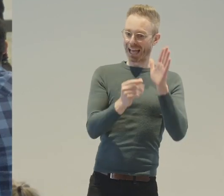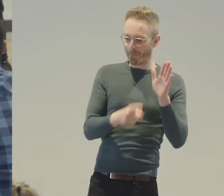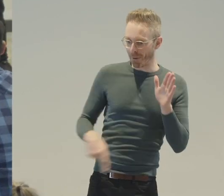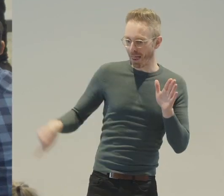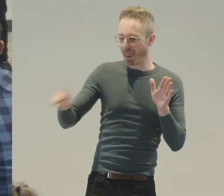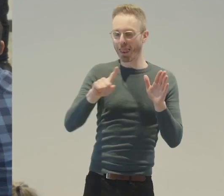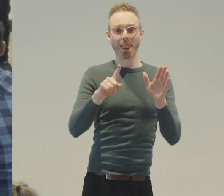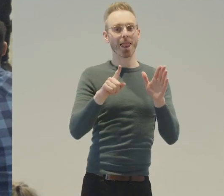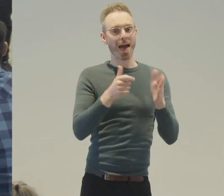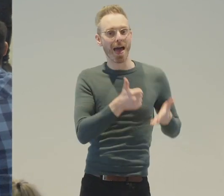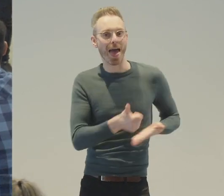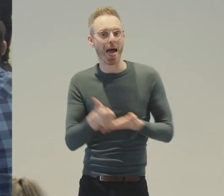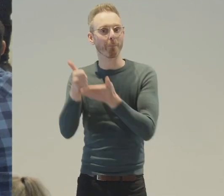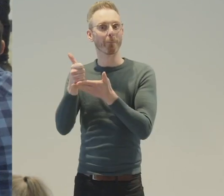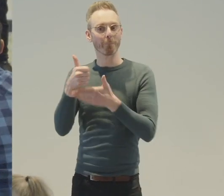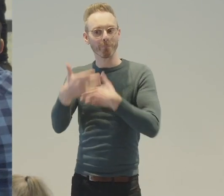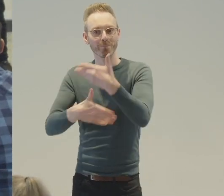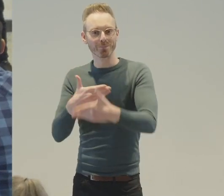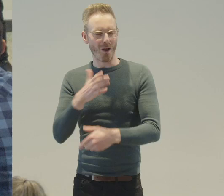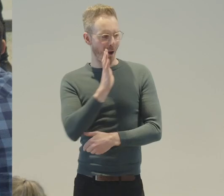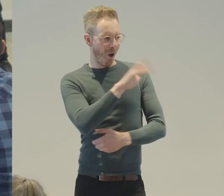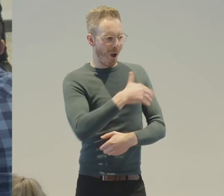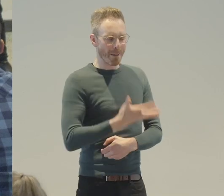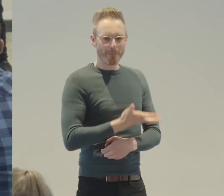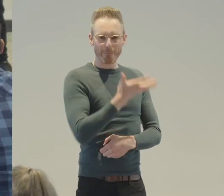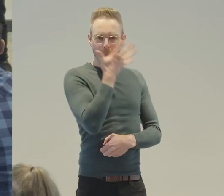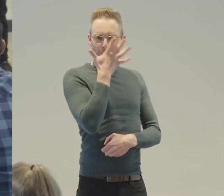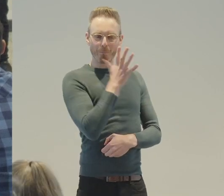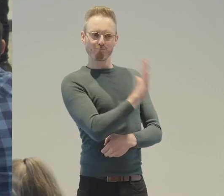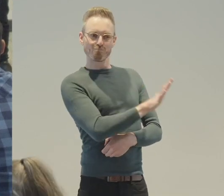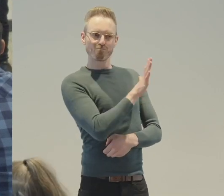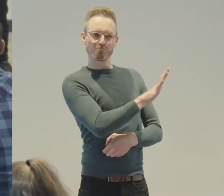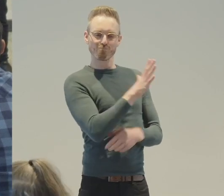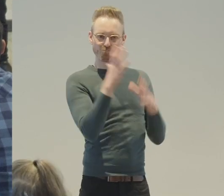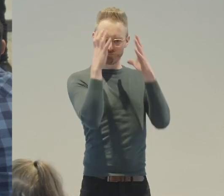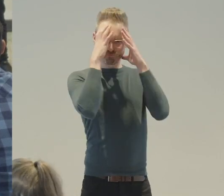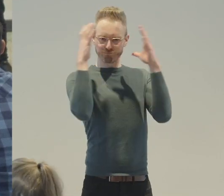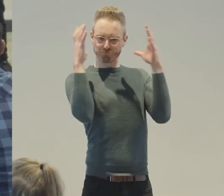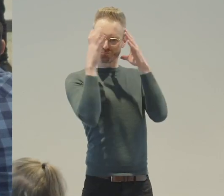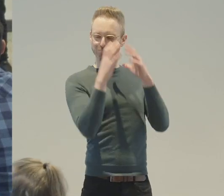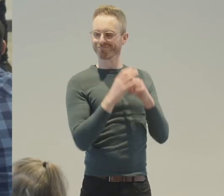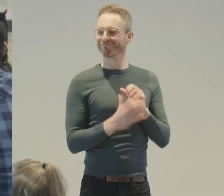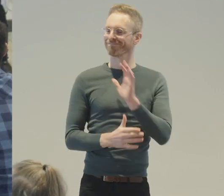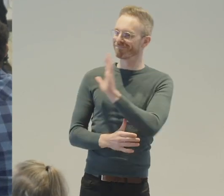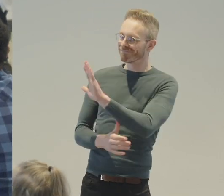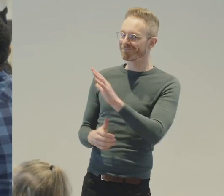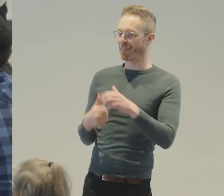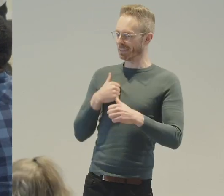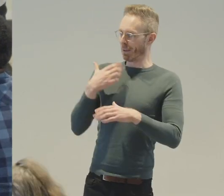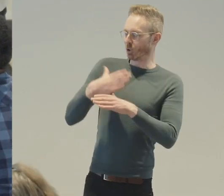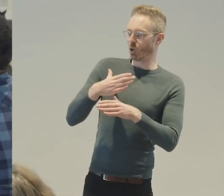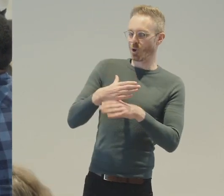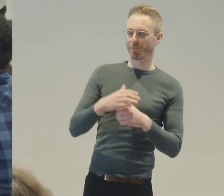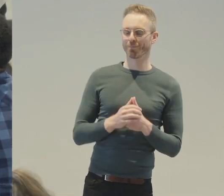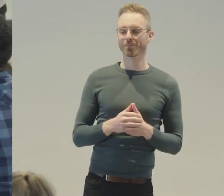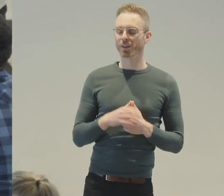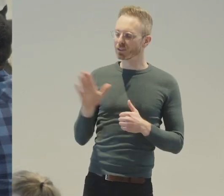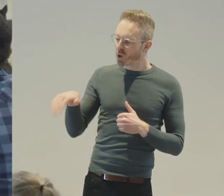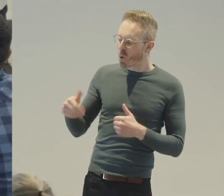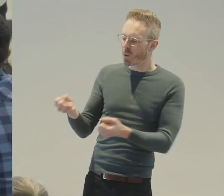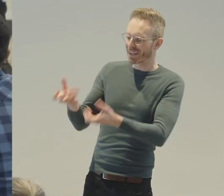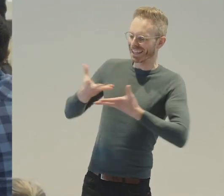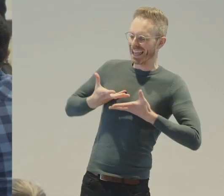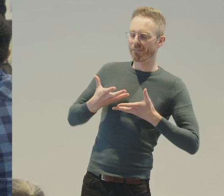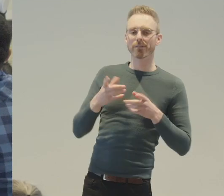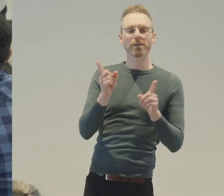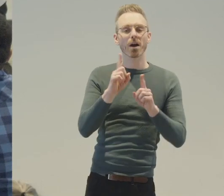Paul. That's my job. Okay. So, Paul, give us a few examples then of co-leadership in action. So,